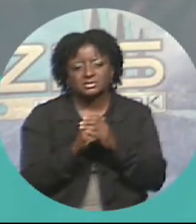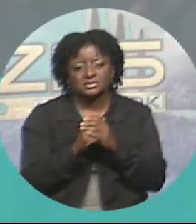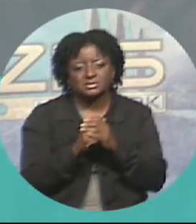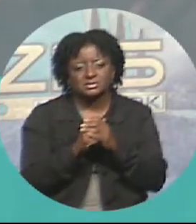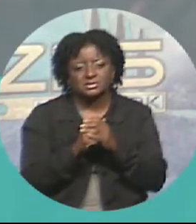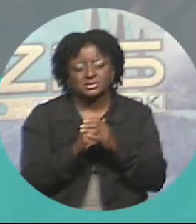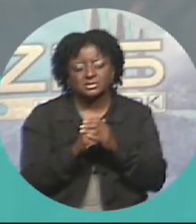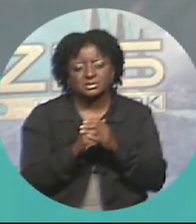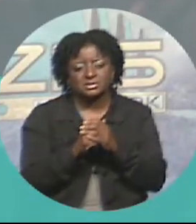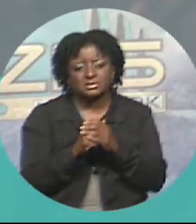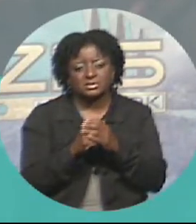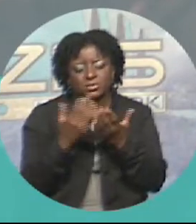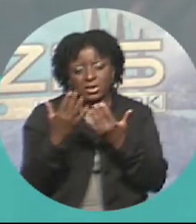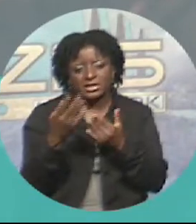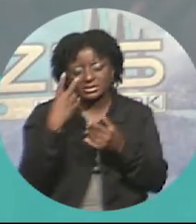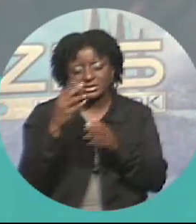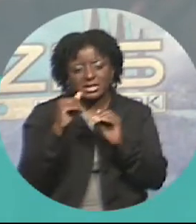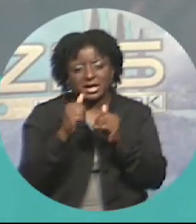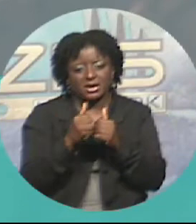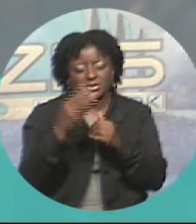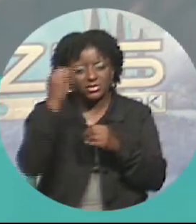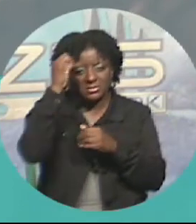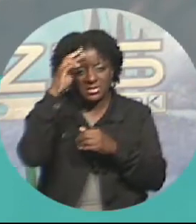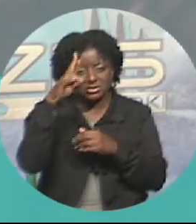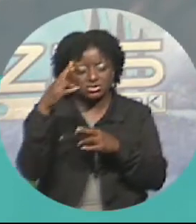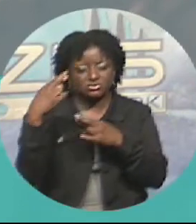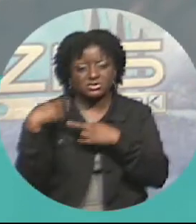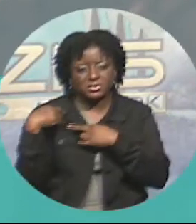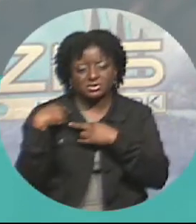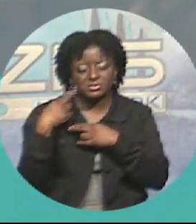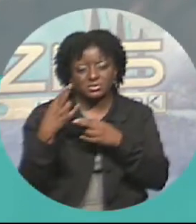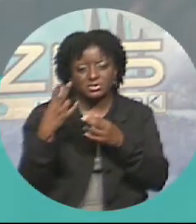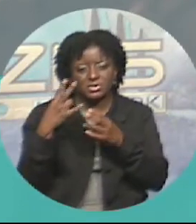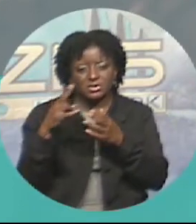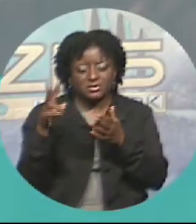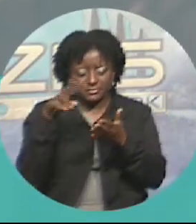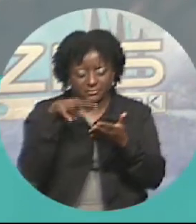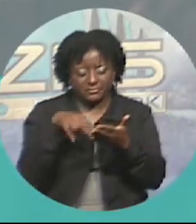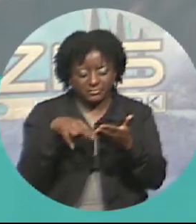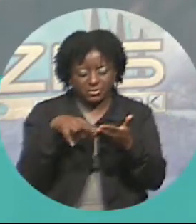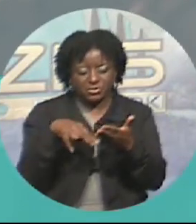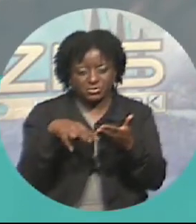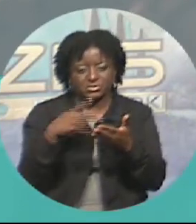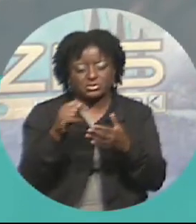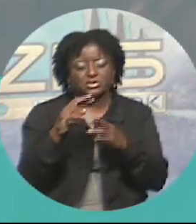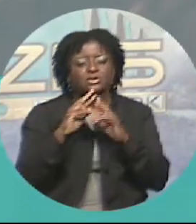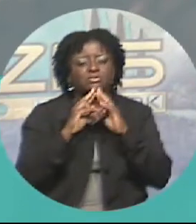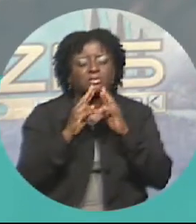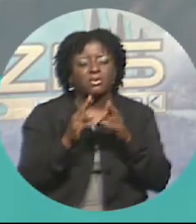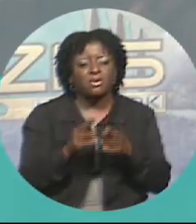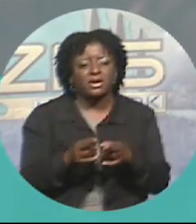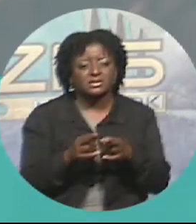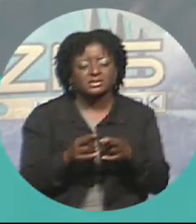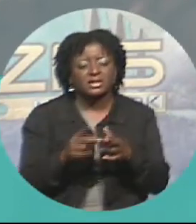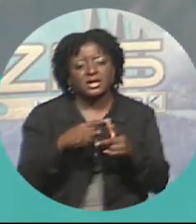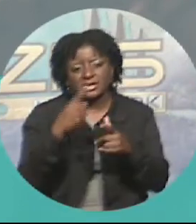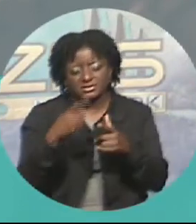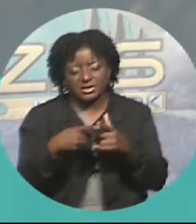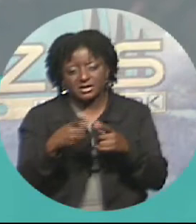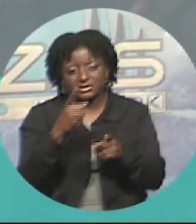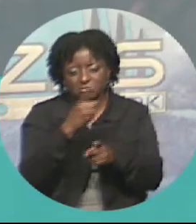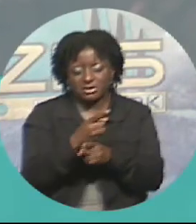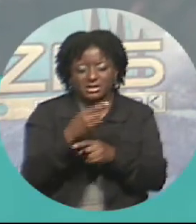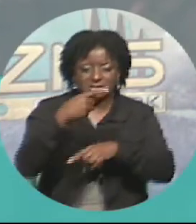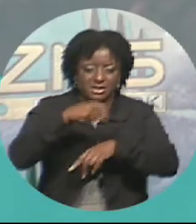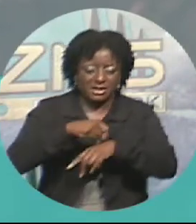responsible would view the report, of course, take cognizance of it, and then at the appropriate time table